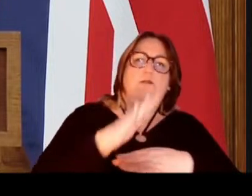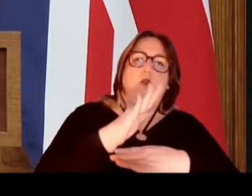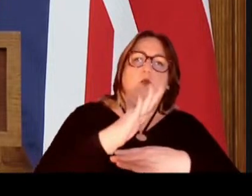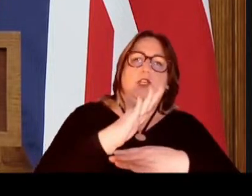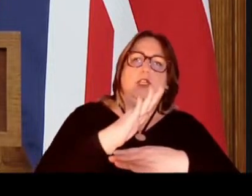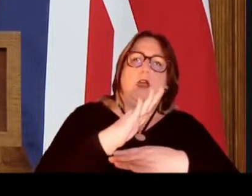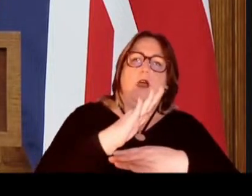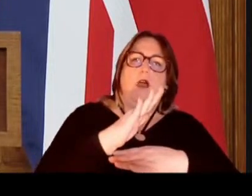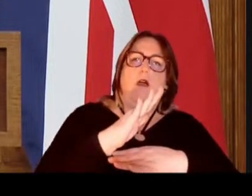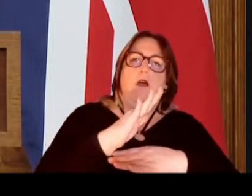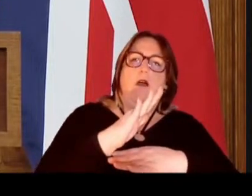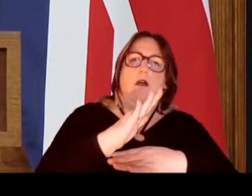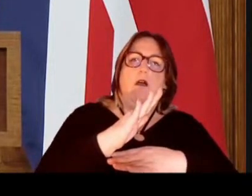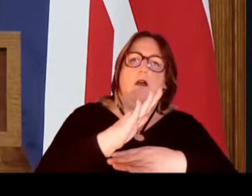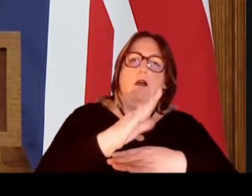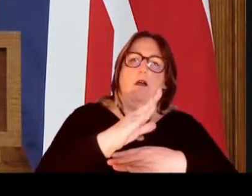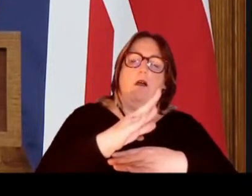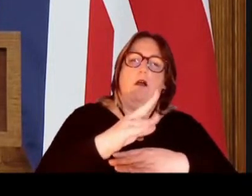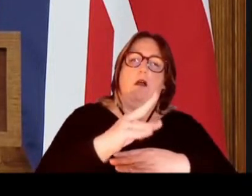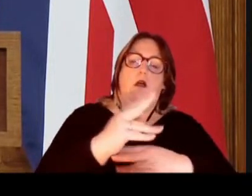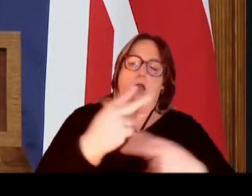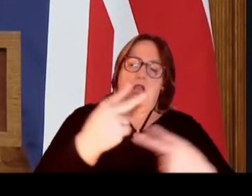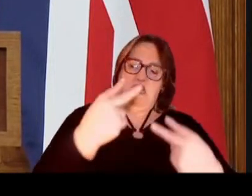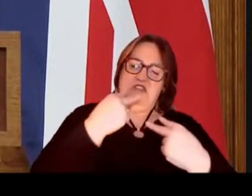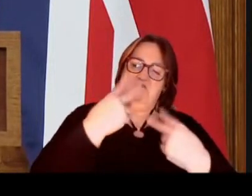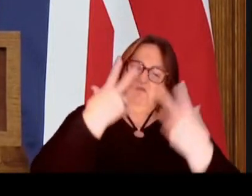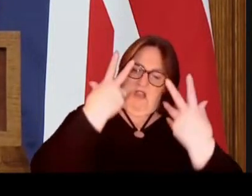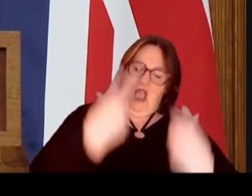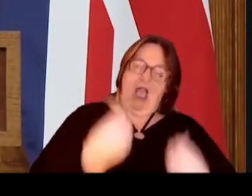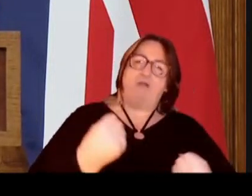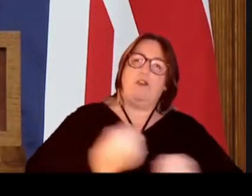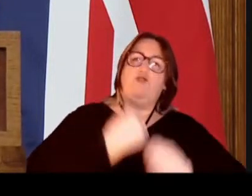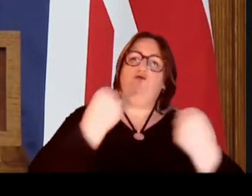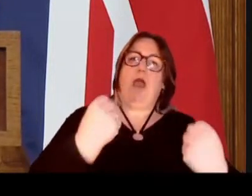the strength and power in themselves and in this nation.